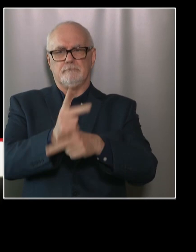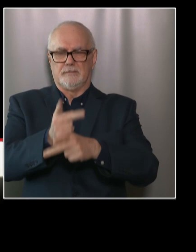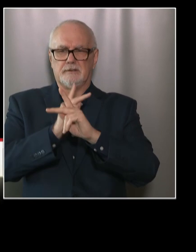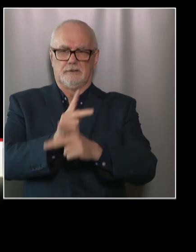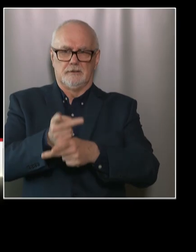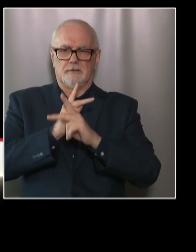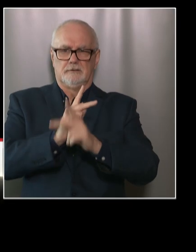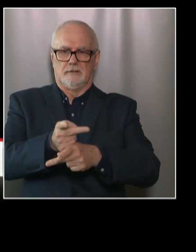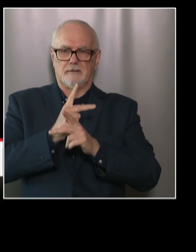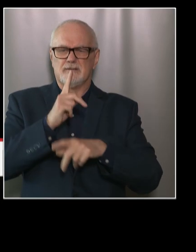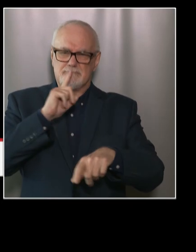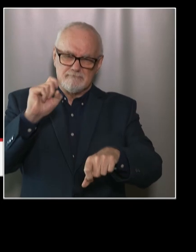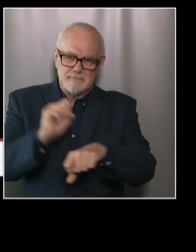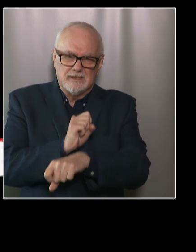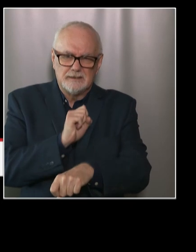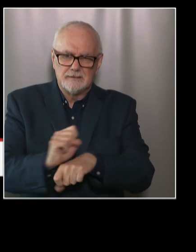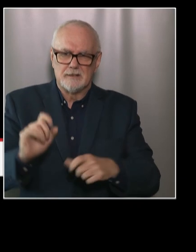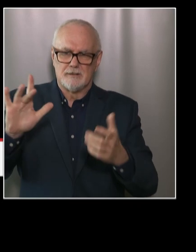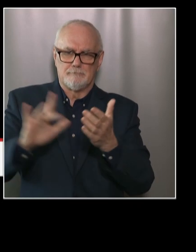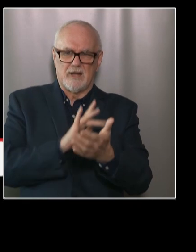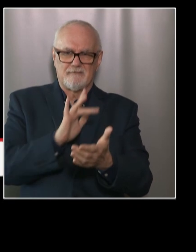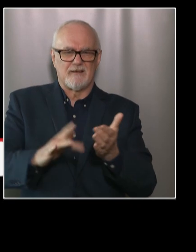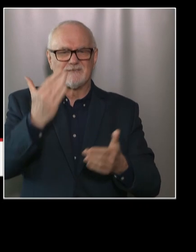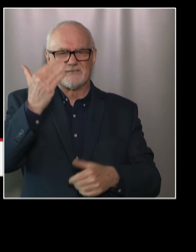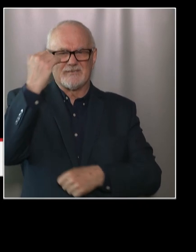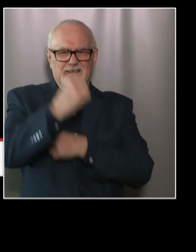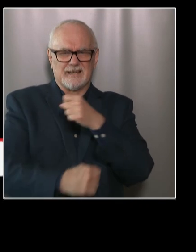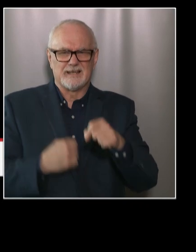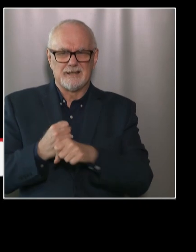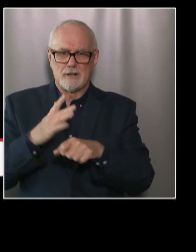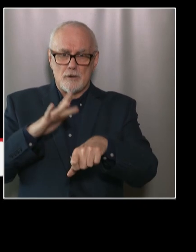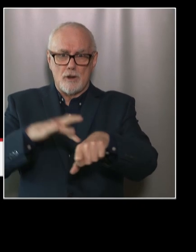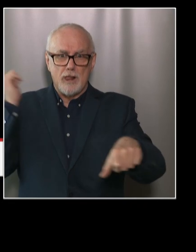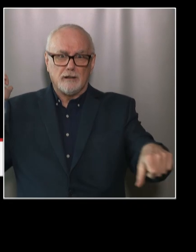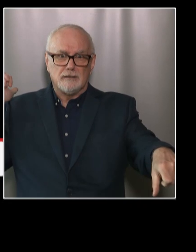go on, it was a good use of public funds.